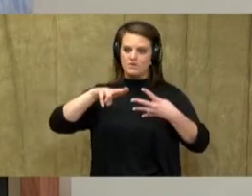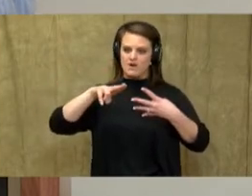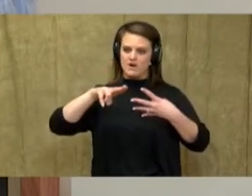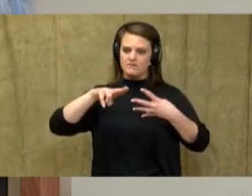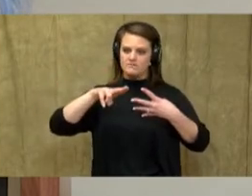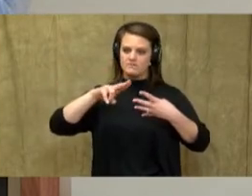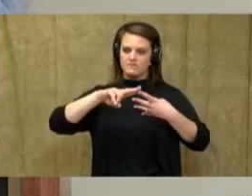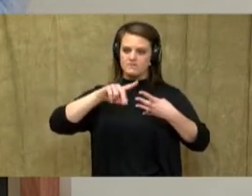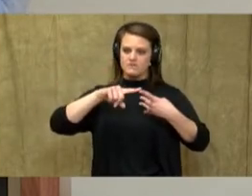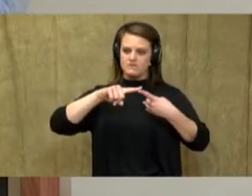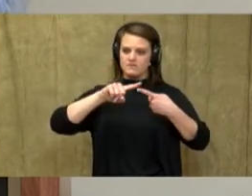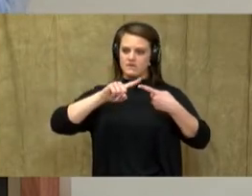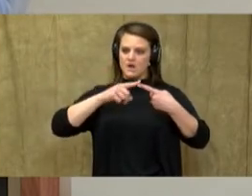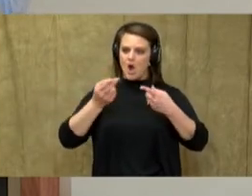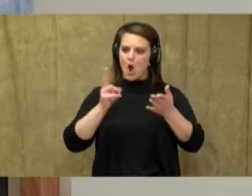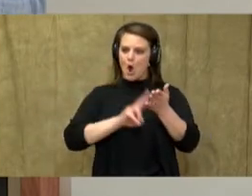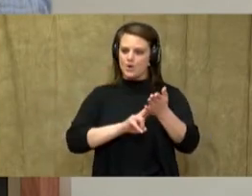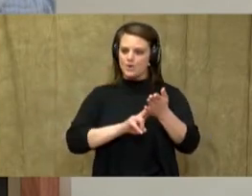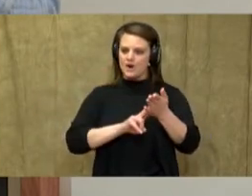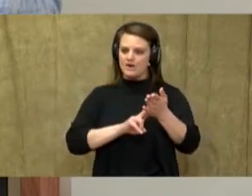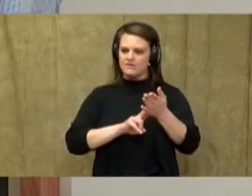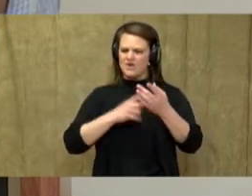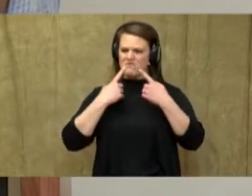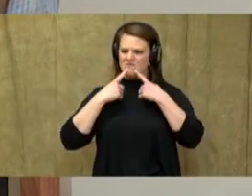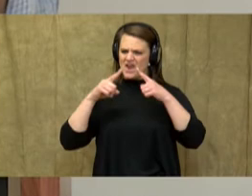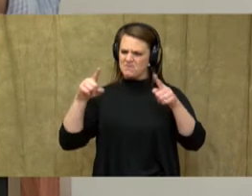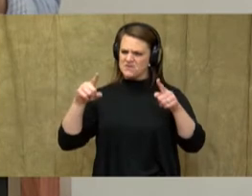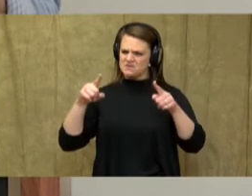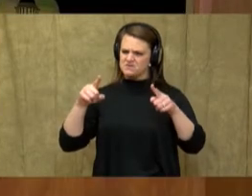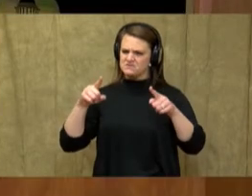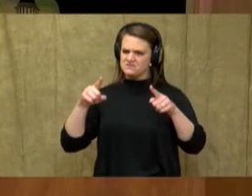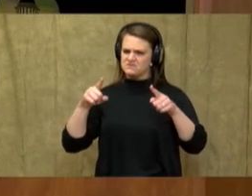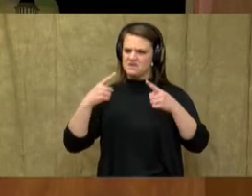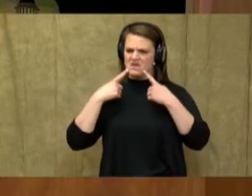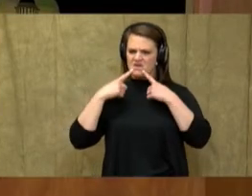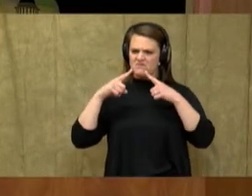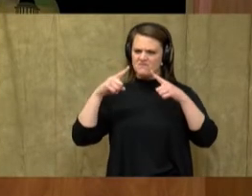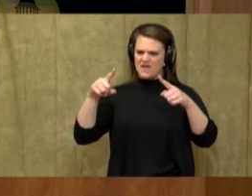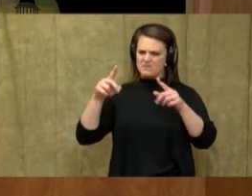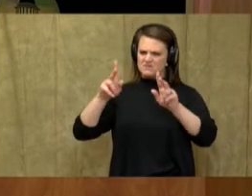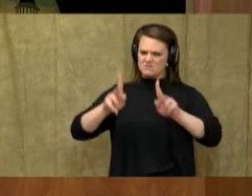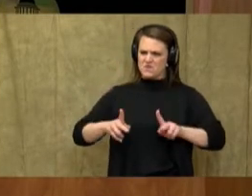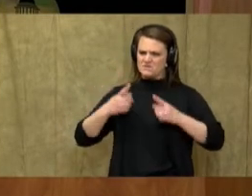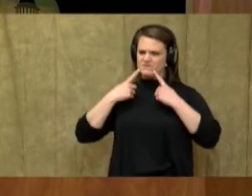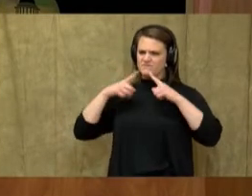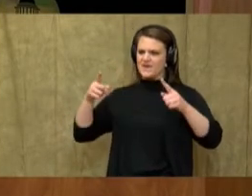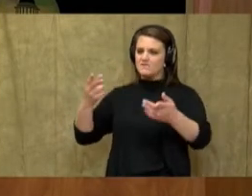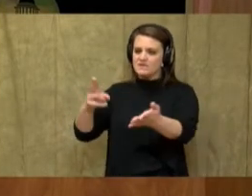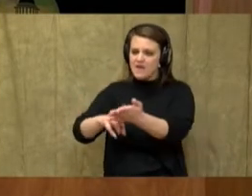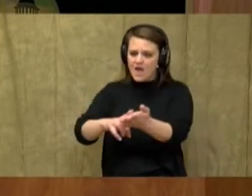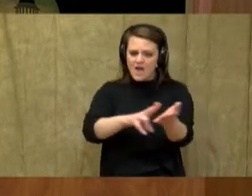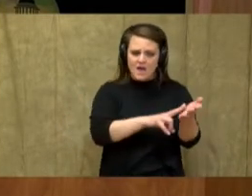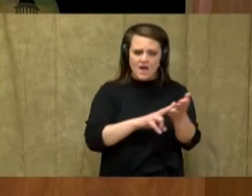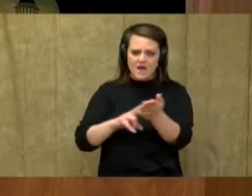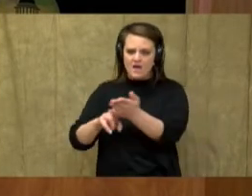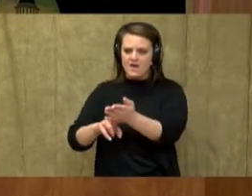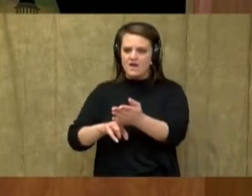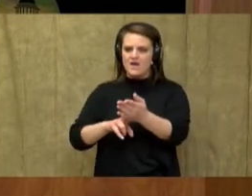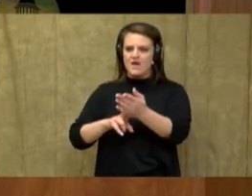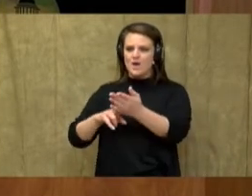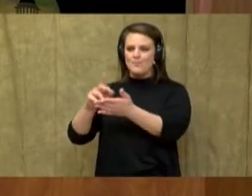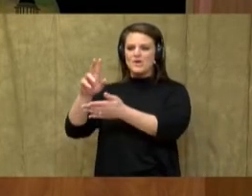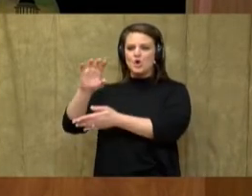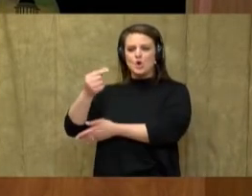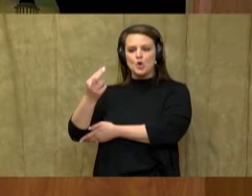signature. Well, what about famous? Generally, autographs are somebody famous, but graft means